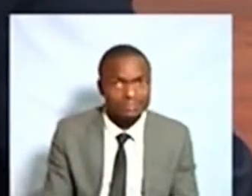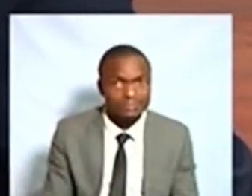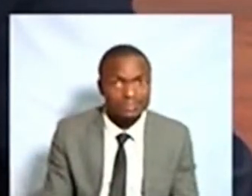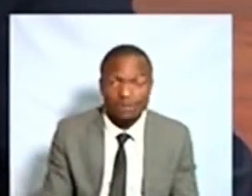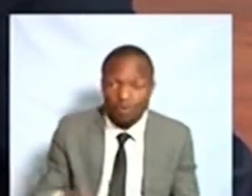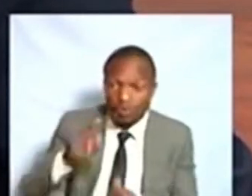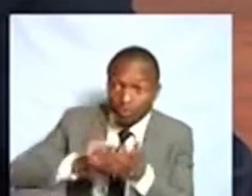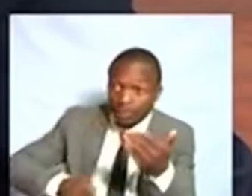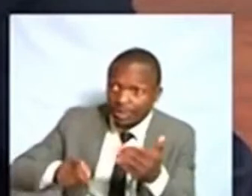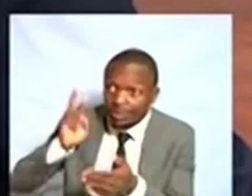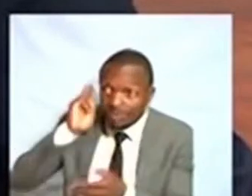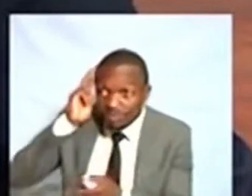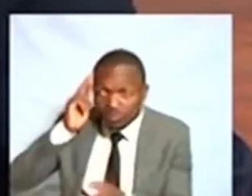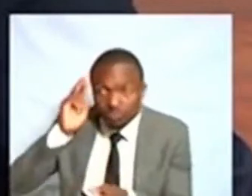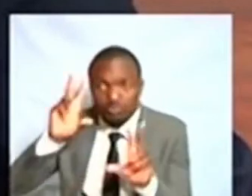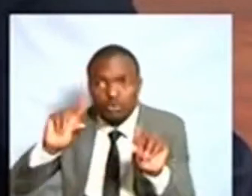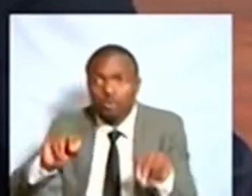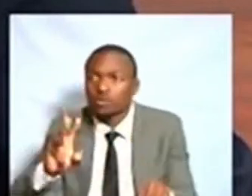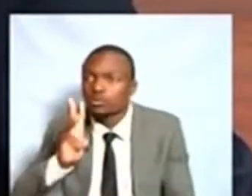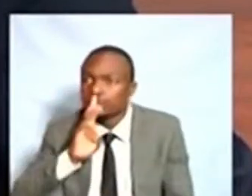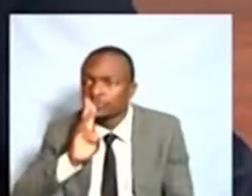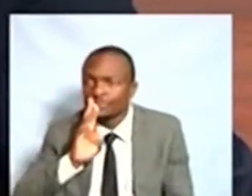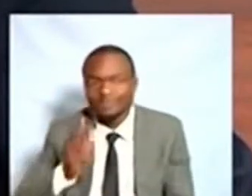What was the reason? No water.